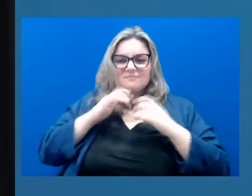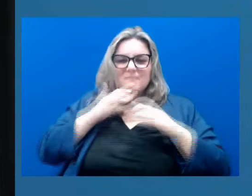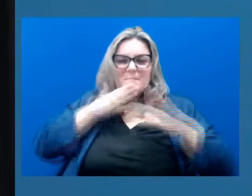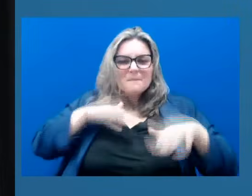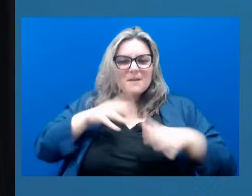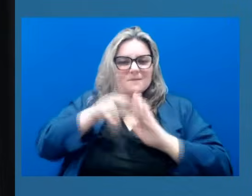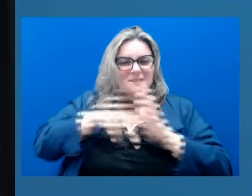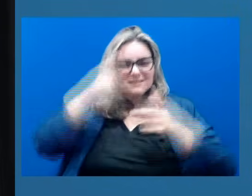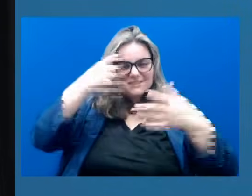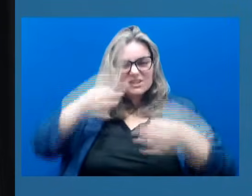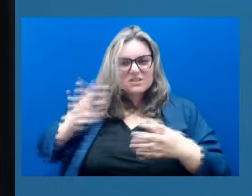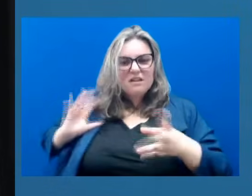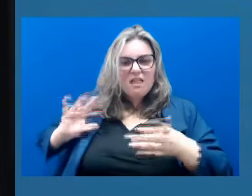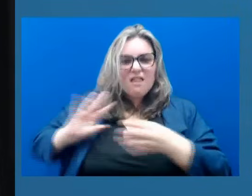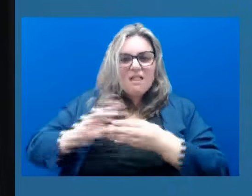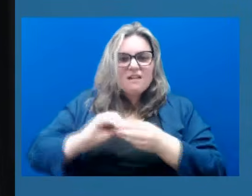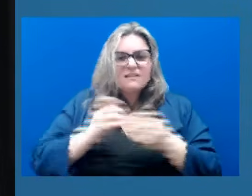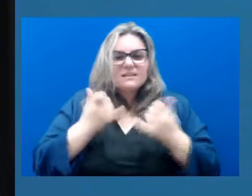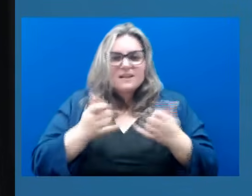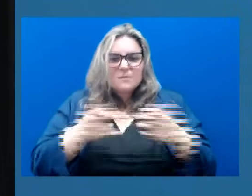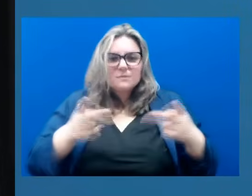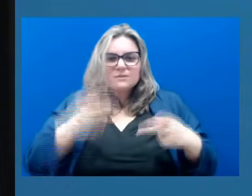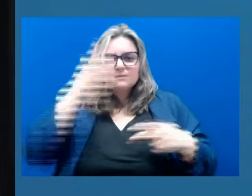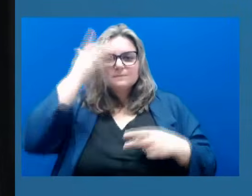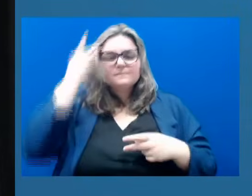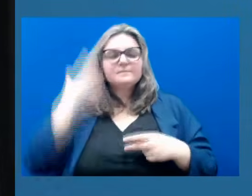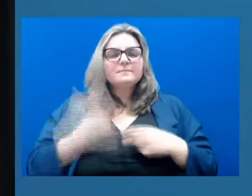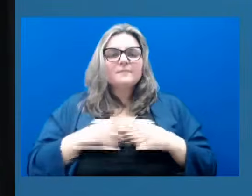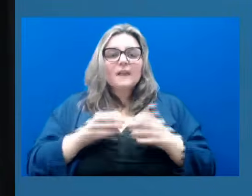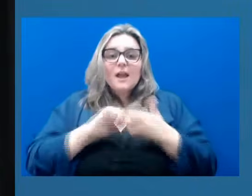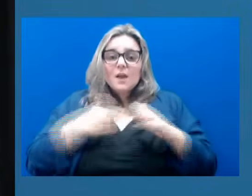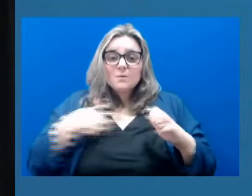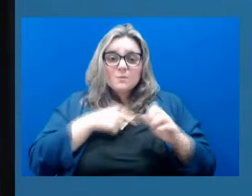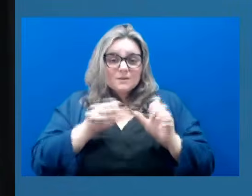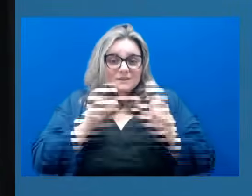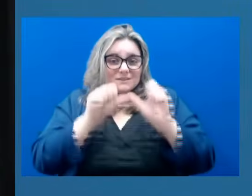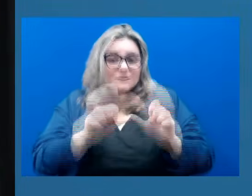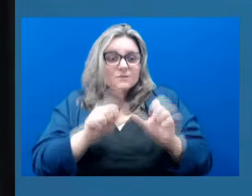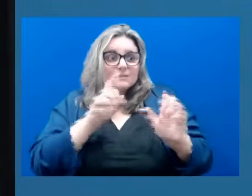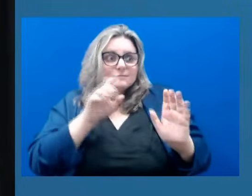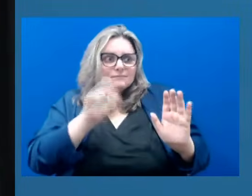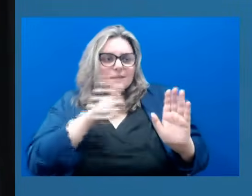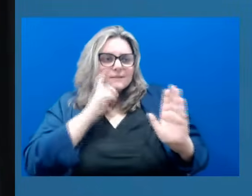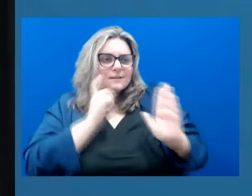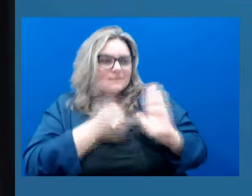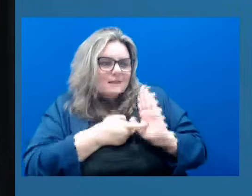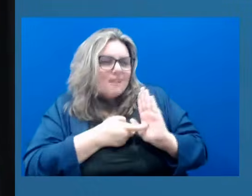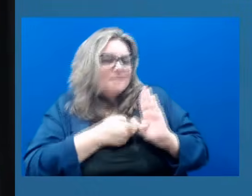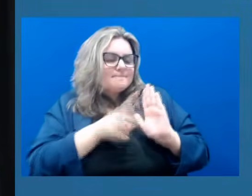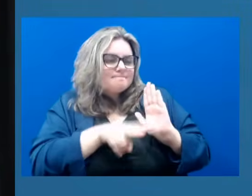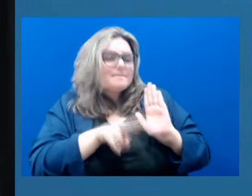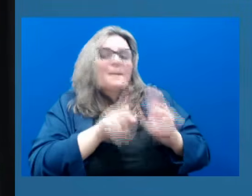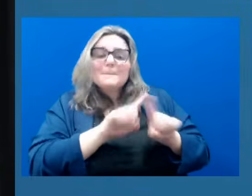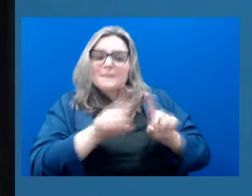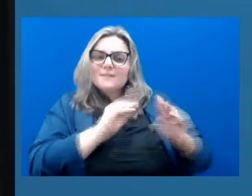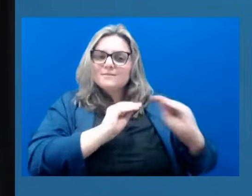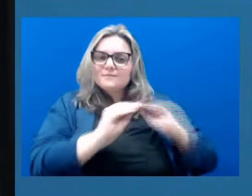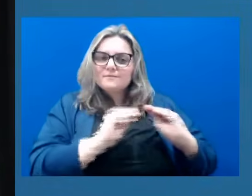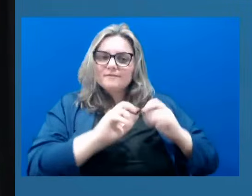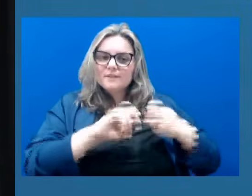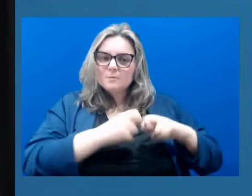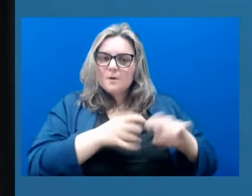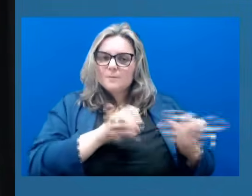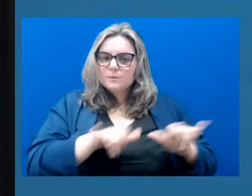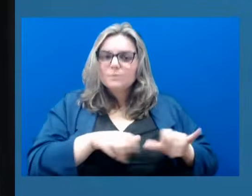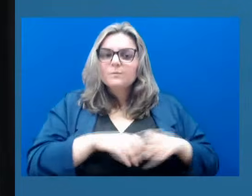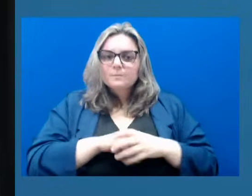to the governor's leadership to say, how do we continue to not acknowledge only, but fix it? And that's the kind of things that is done here